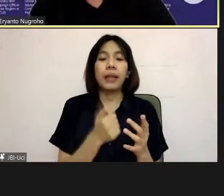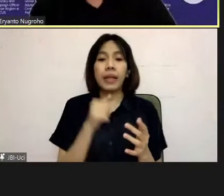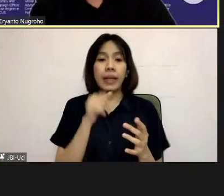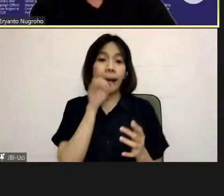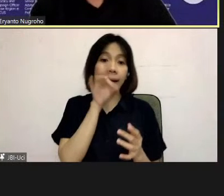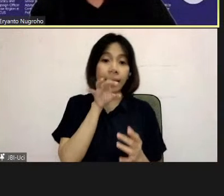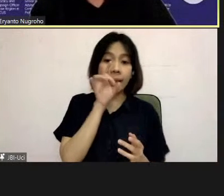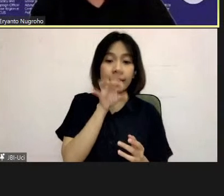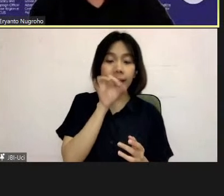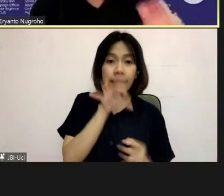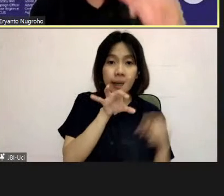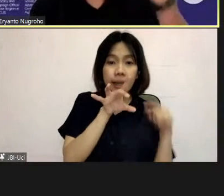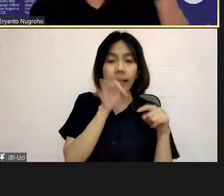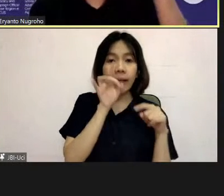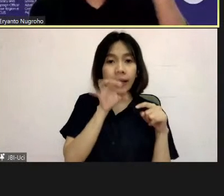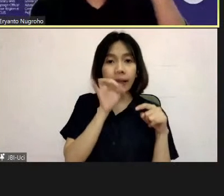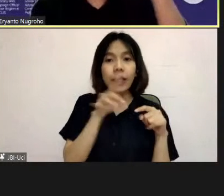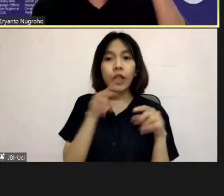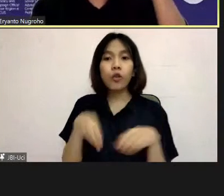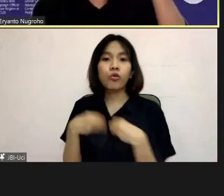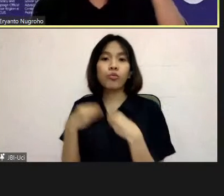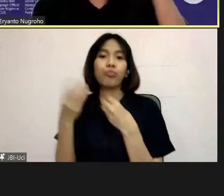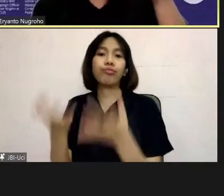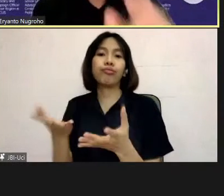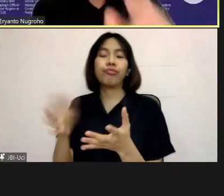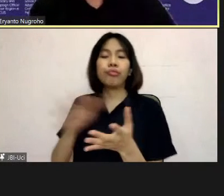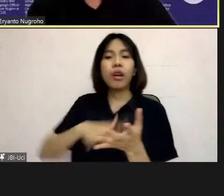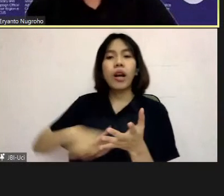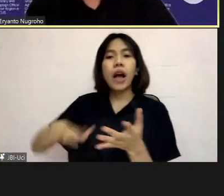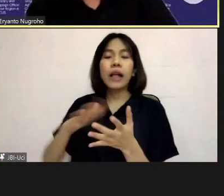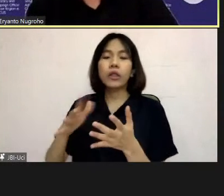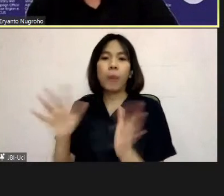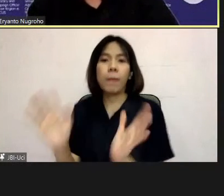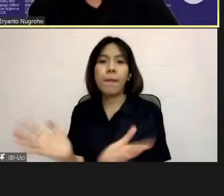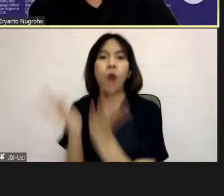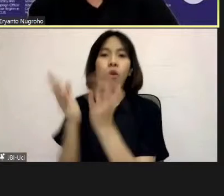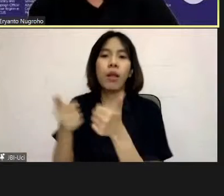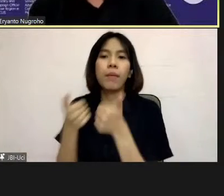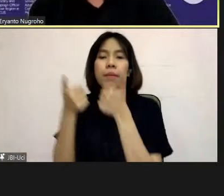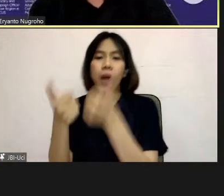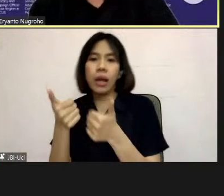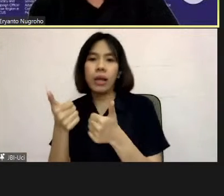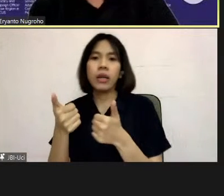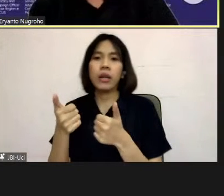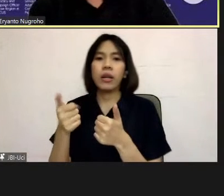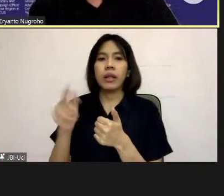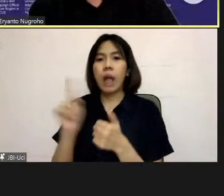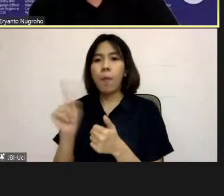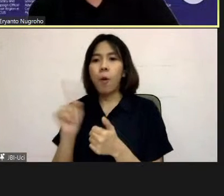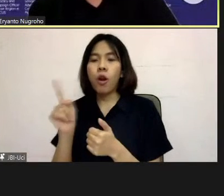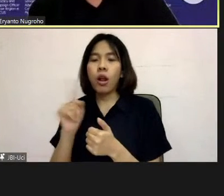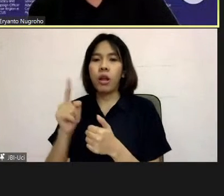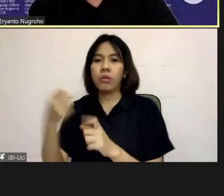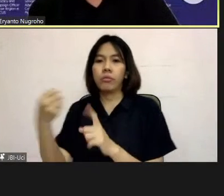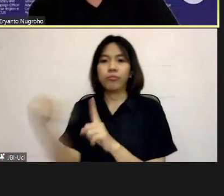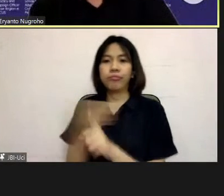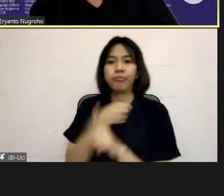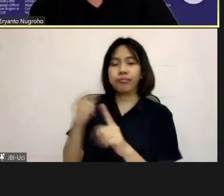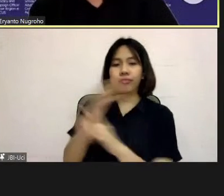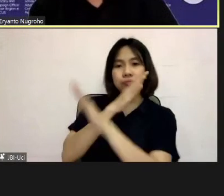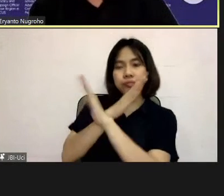prevention of conflict and the fight against impunity and corruption.